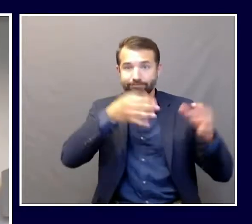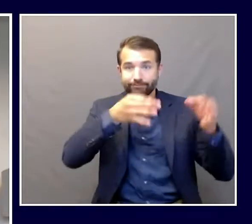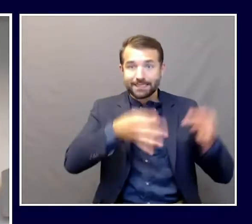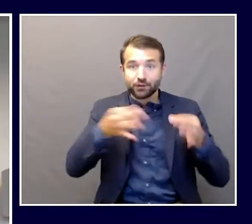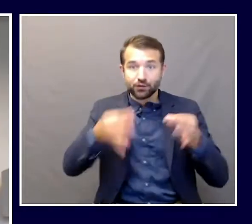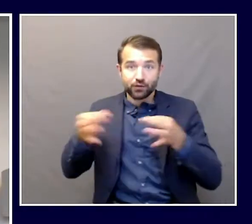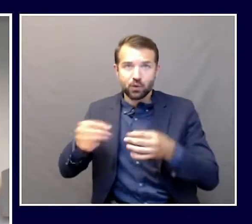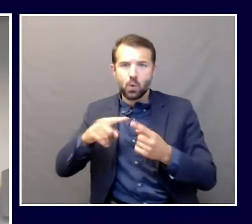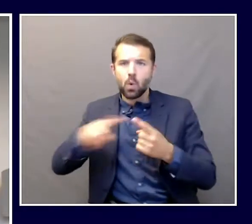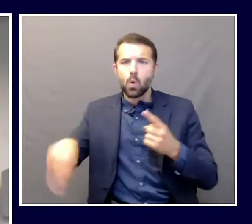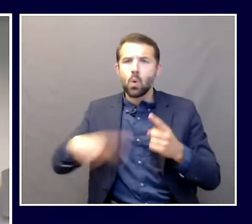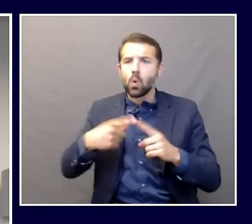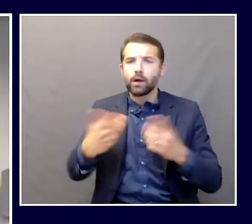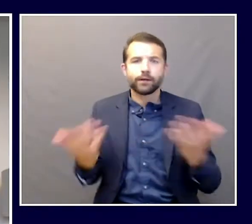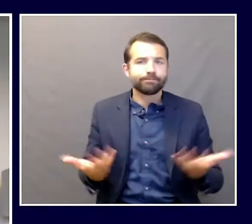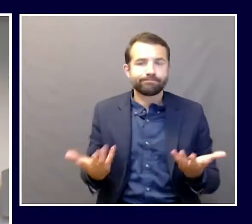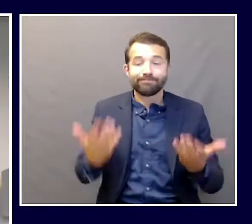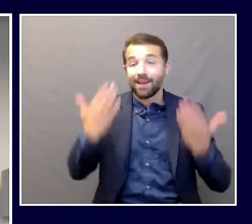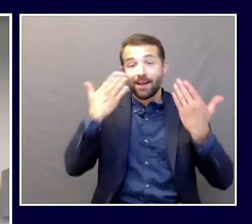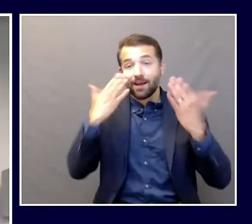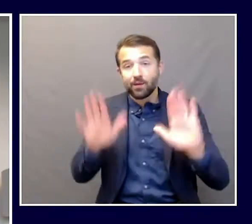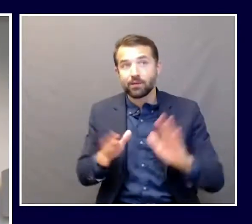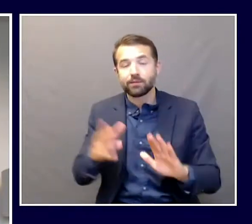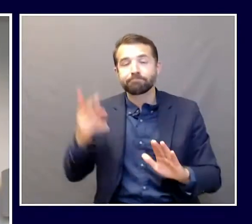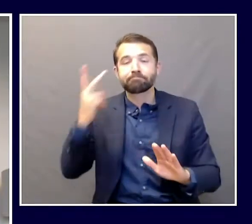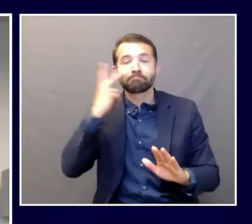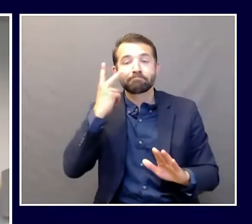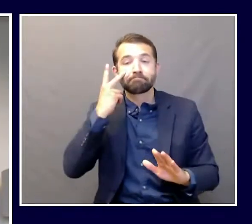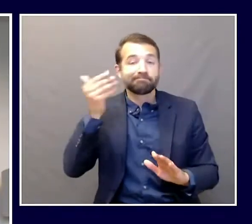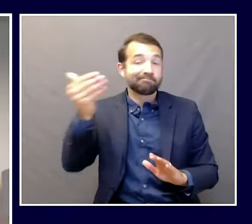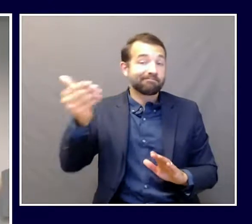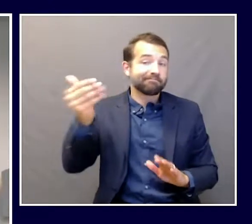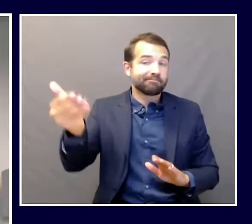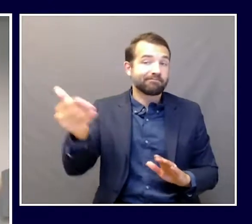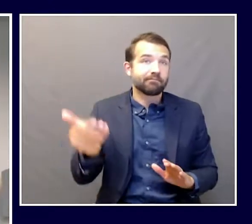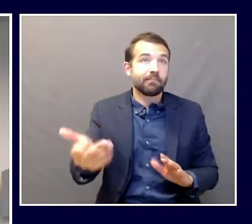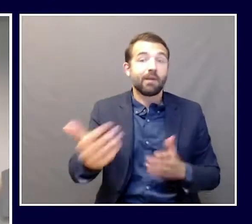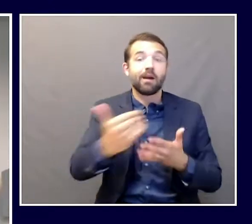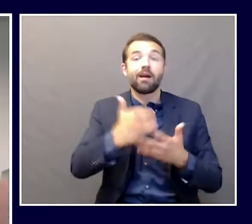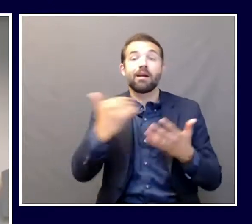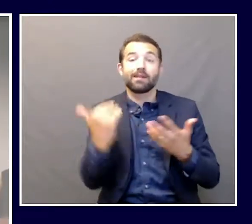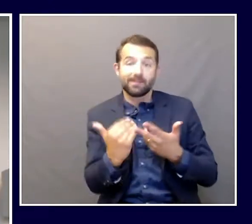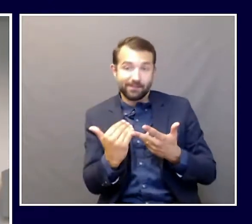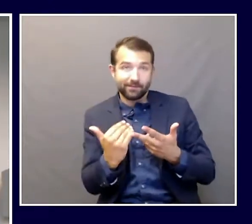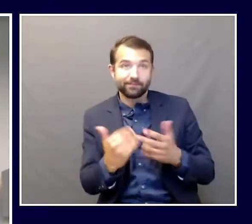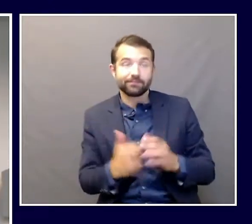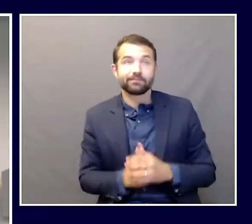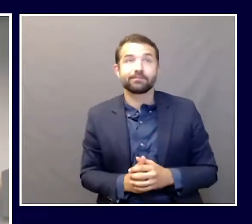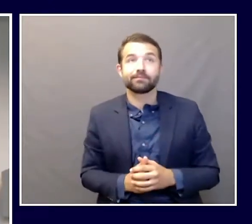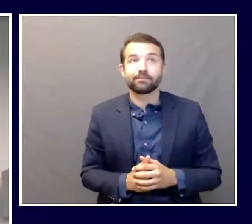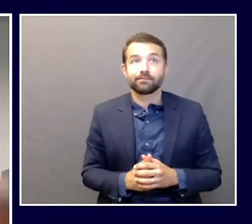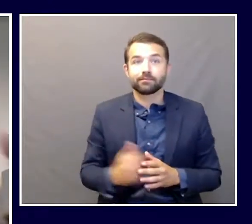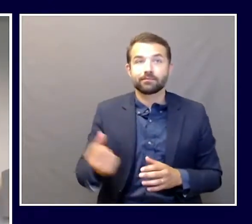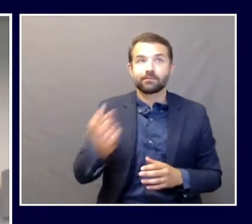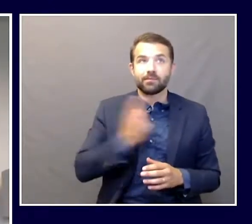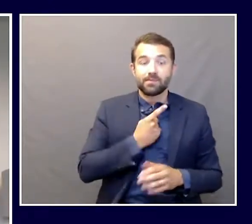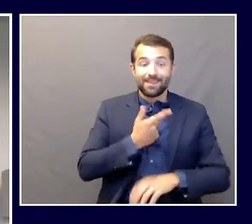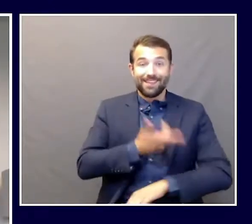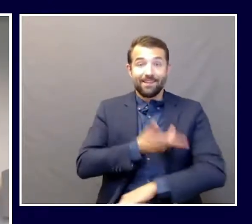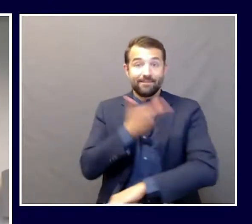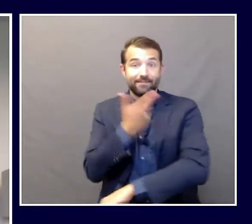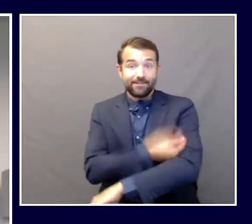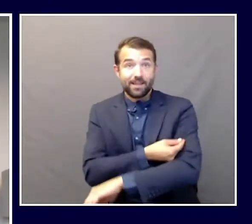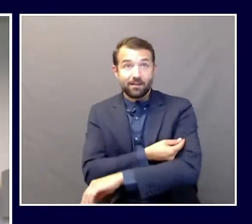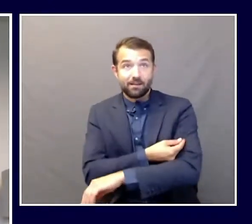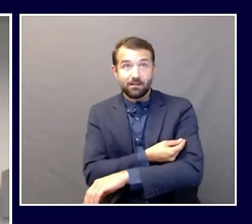And then in terms more generally, Brian, of where we go with vaccination, I mentioned with Kevin Miller, we're kind of regrouping